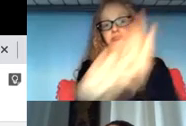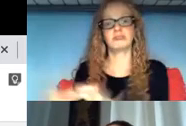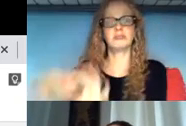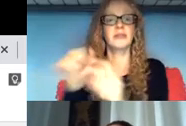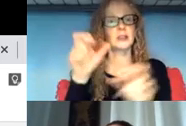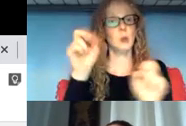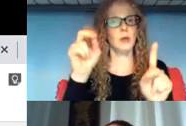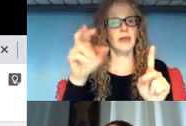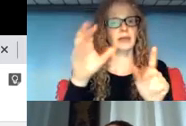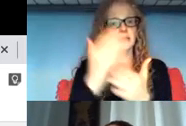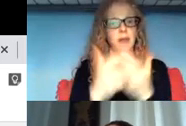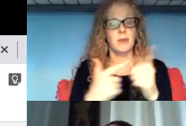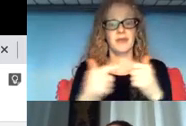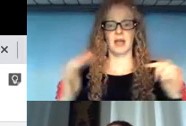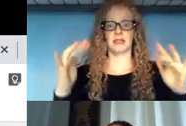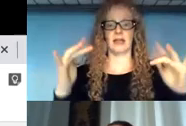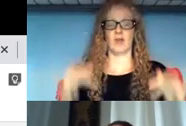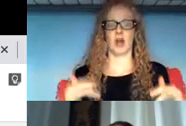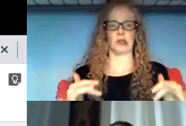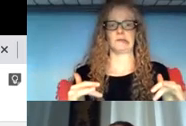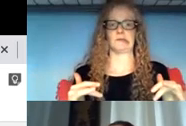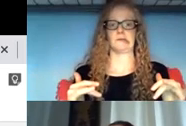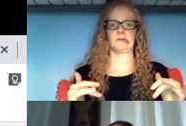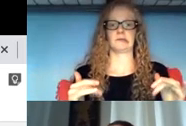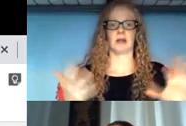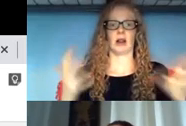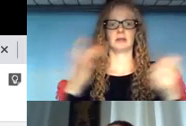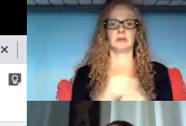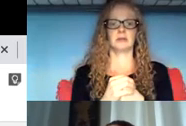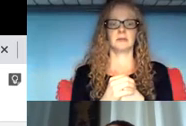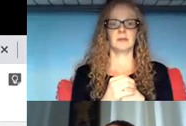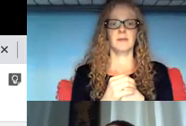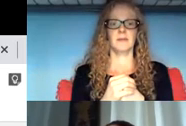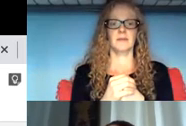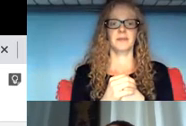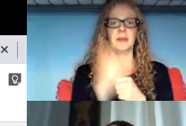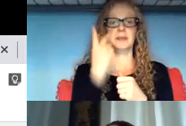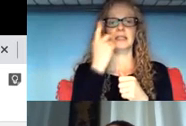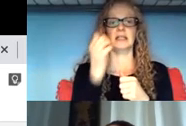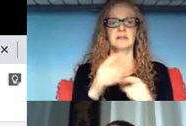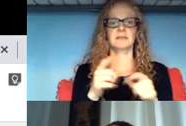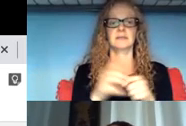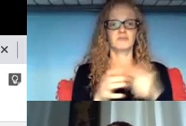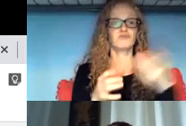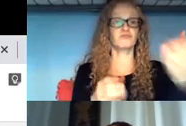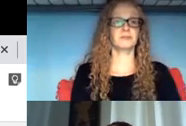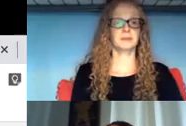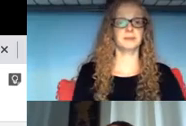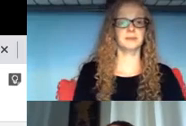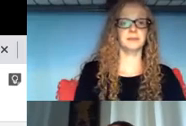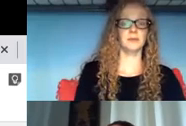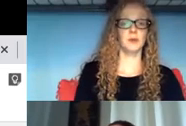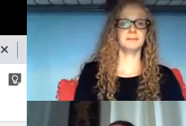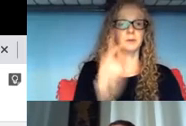okay. I think it's when it gets down a little further. It's going to, let me see, come down here to the add a document title.